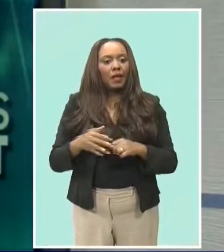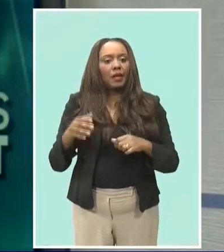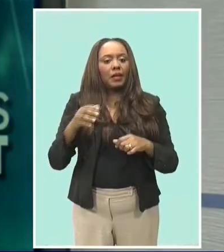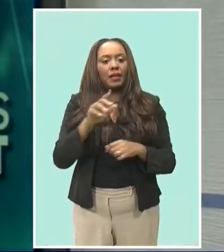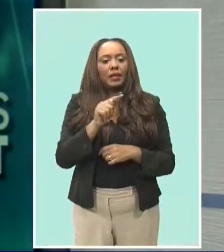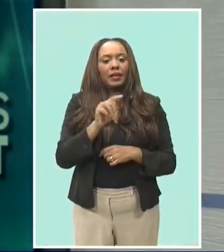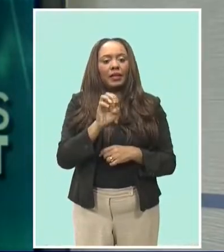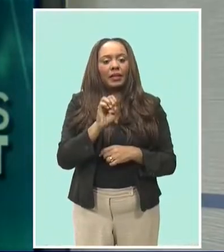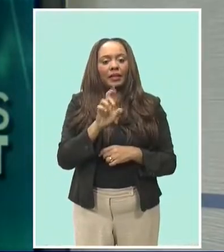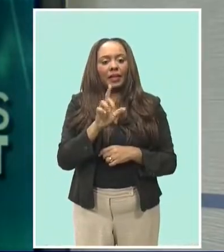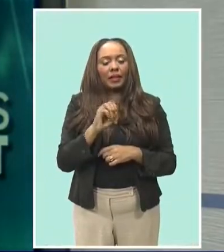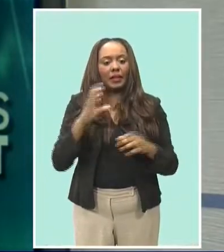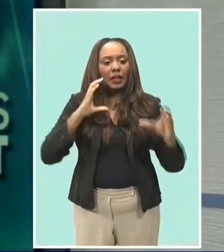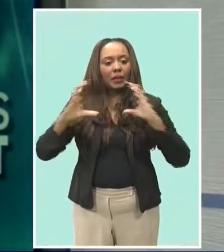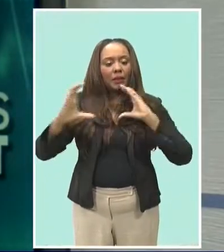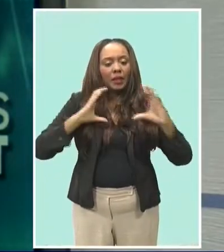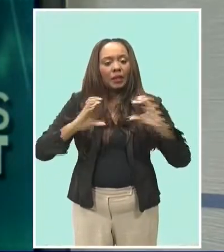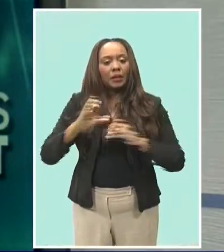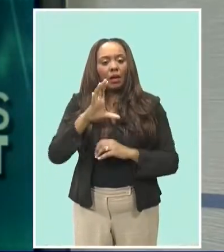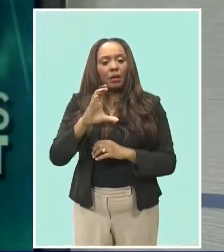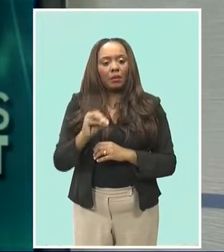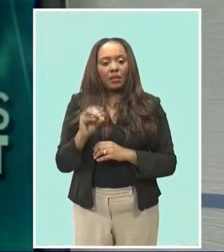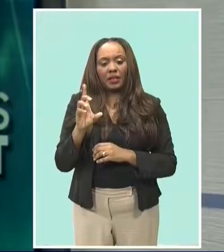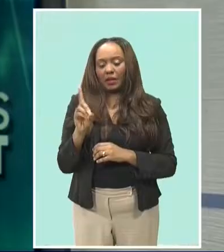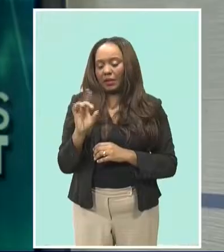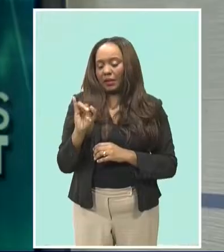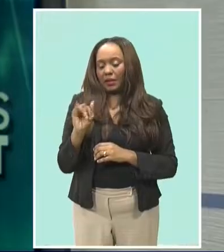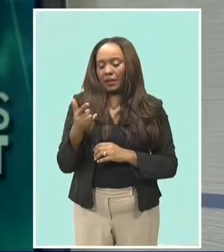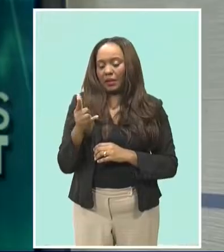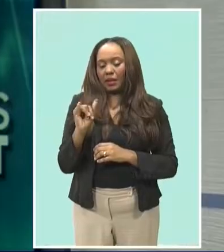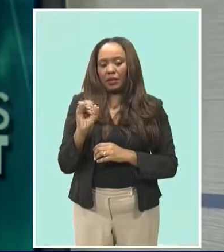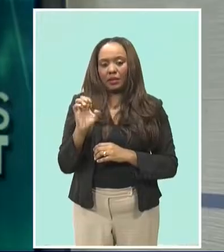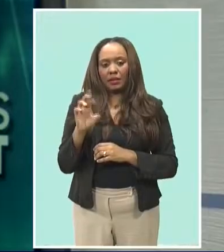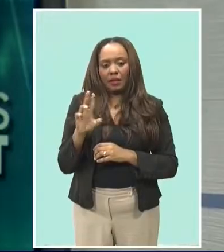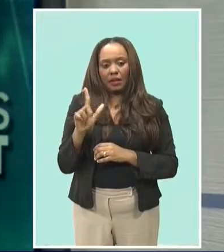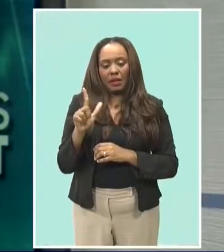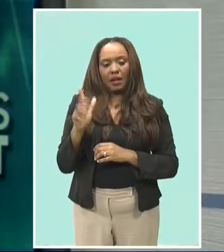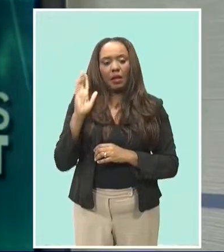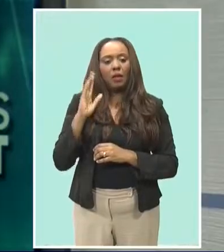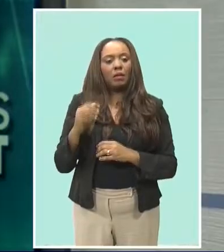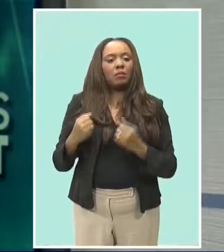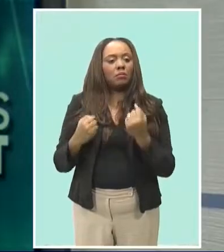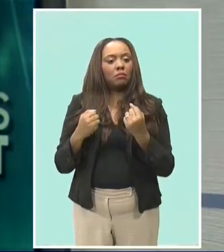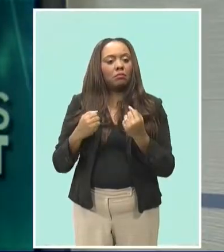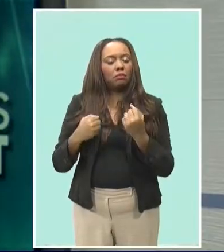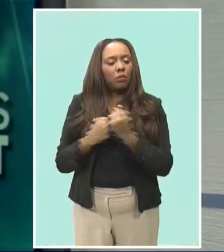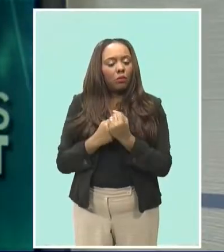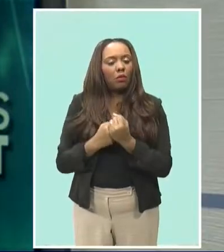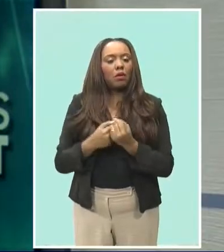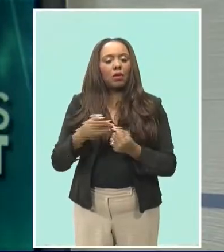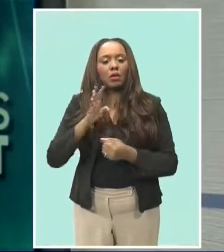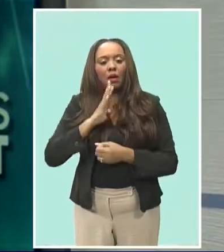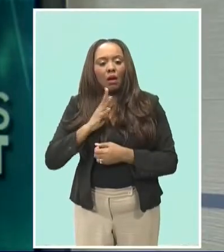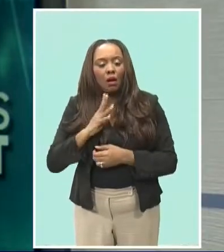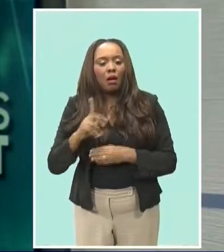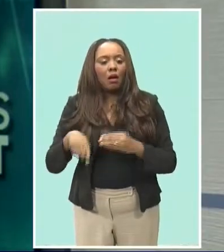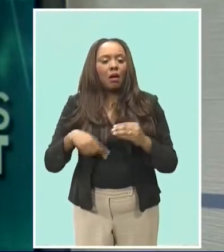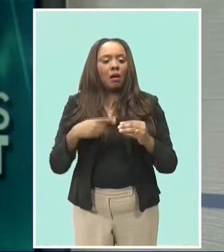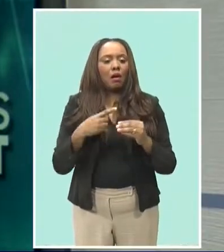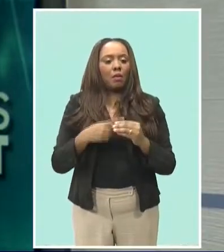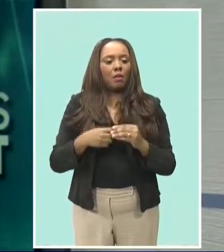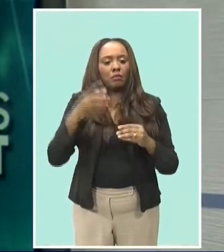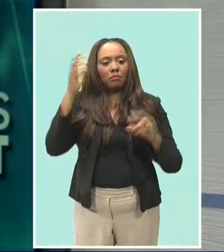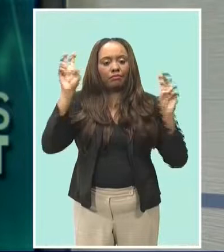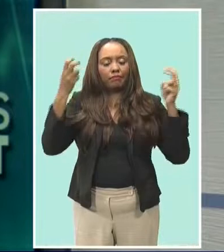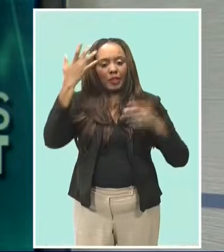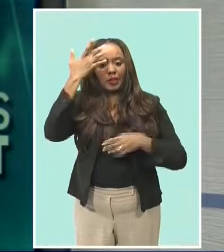company Digicel as well as the Ministry of Innovation, Science and Smart Technology on the topic of Bridgetown as a smart city. Discussions